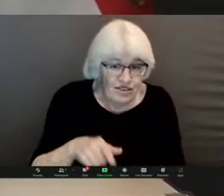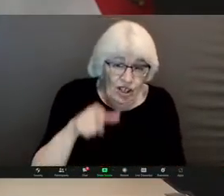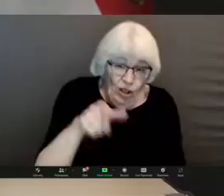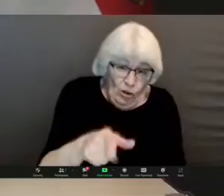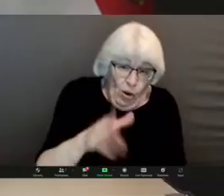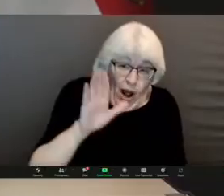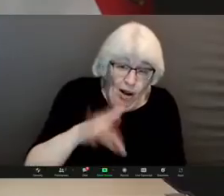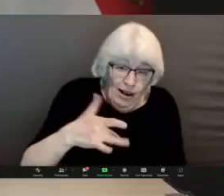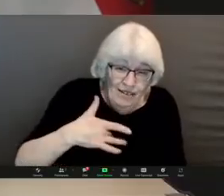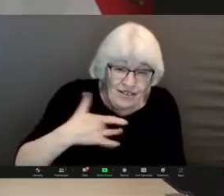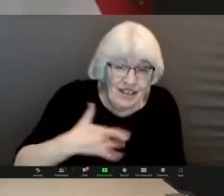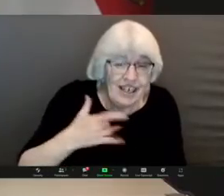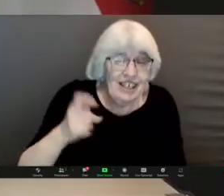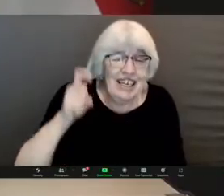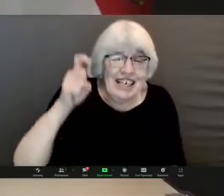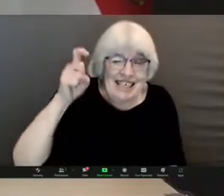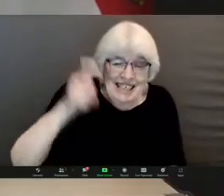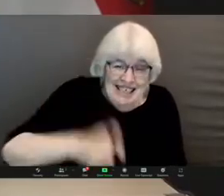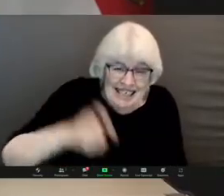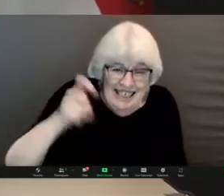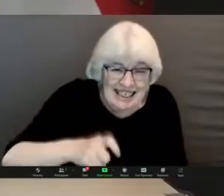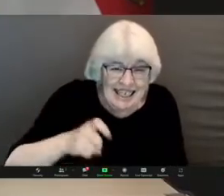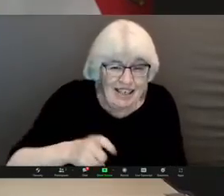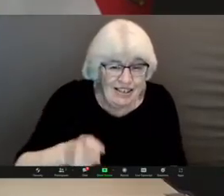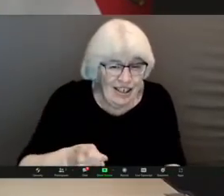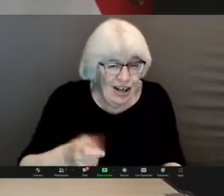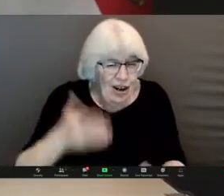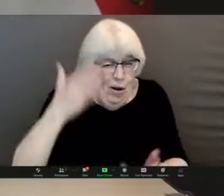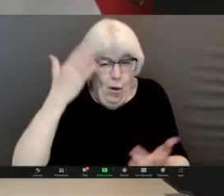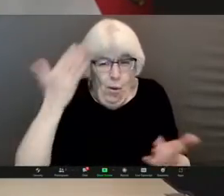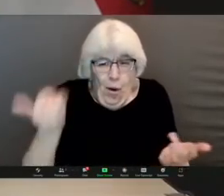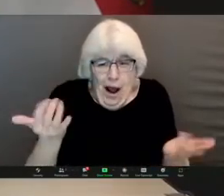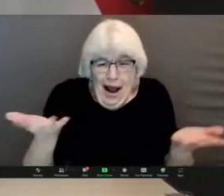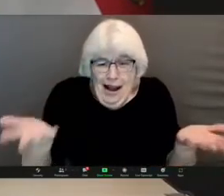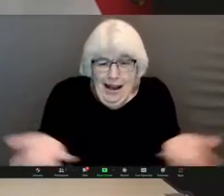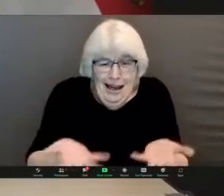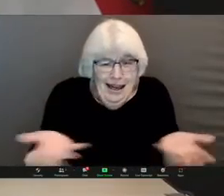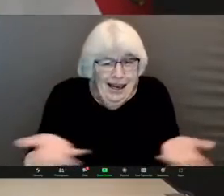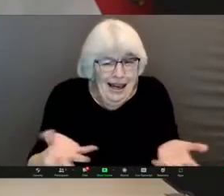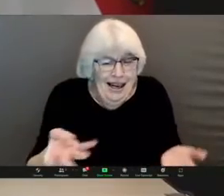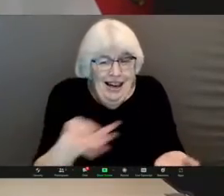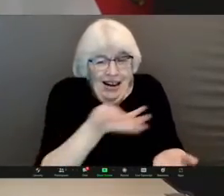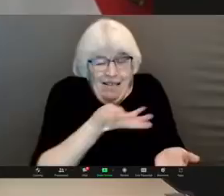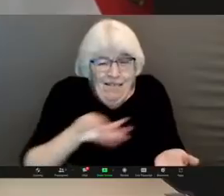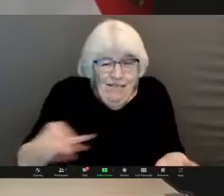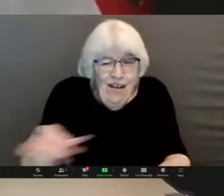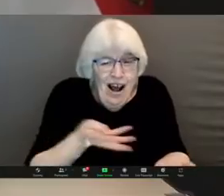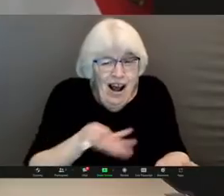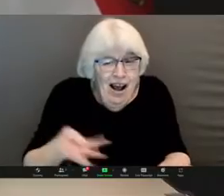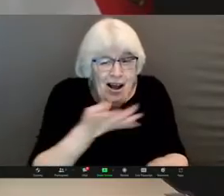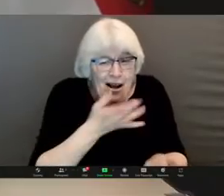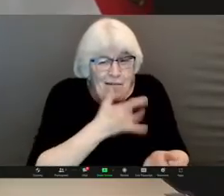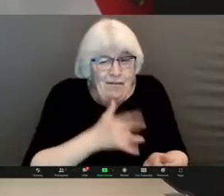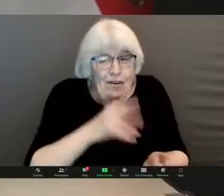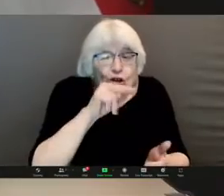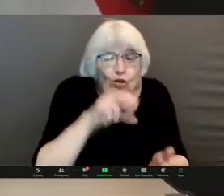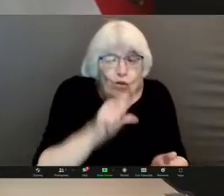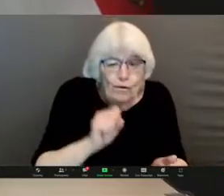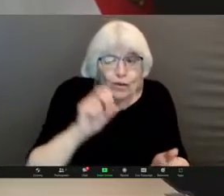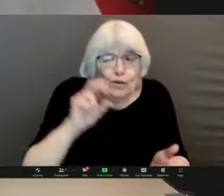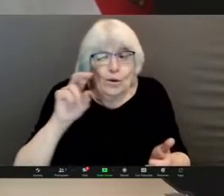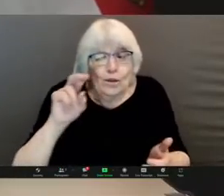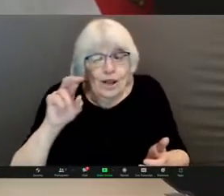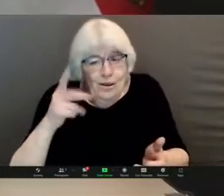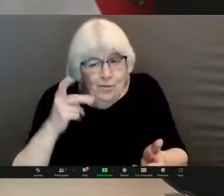very effective. There's no community spread. We all breathe a sigh of relief when once again we hear that they're travel related, they're